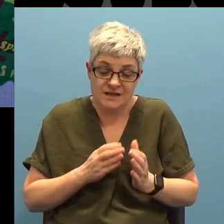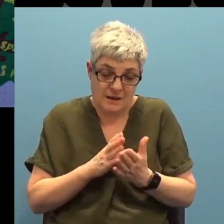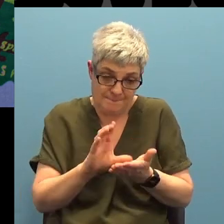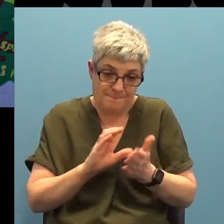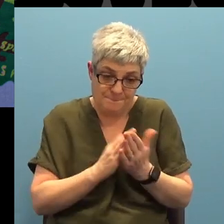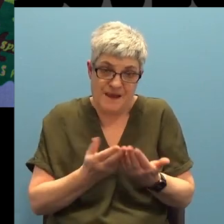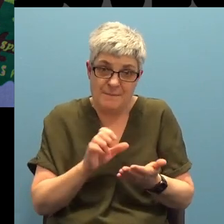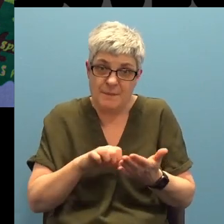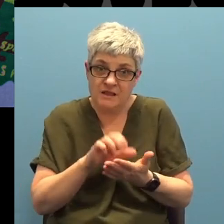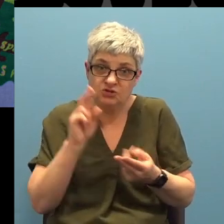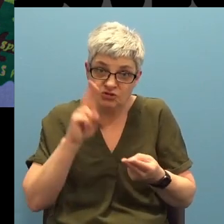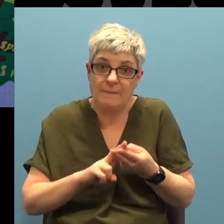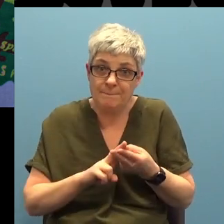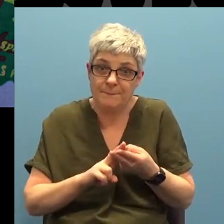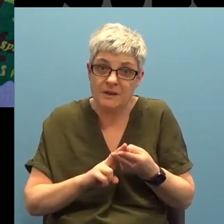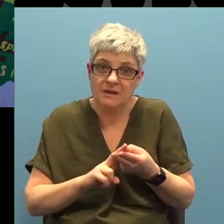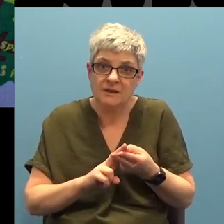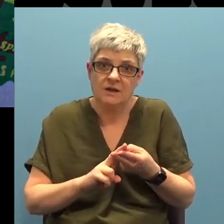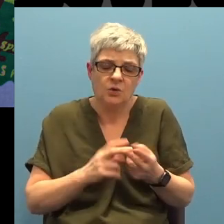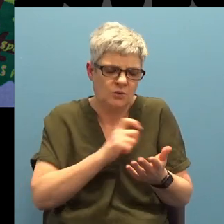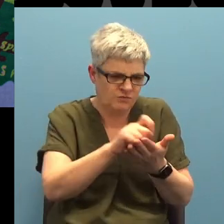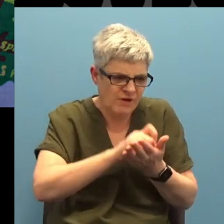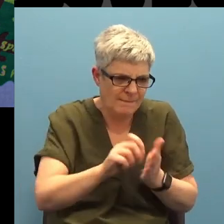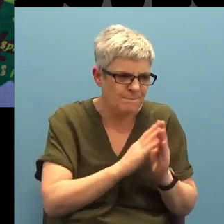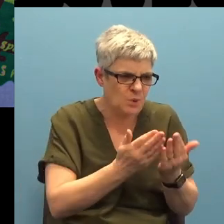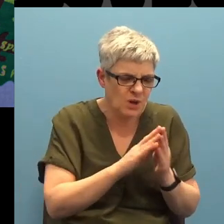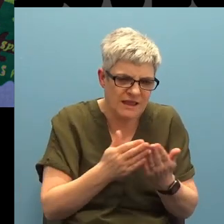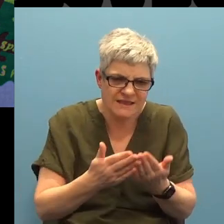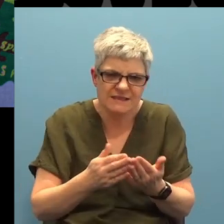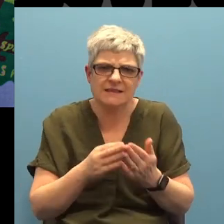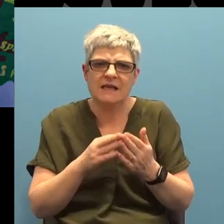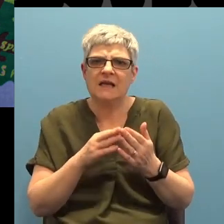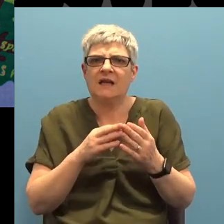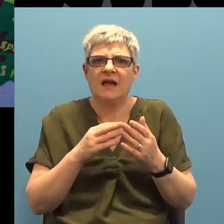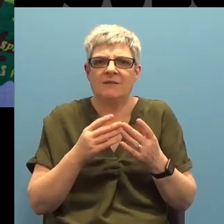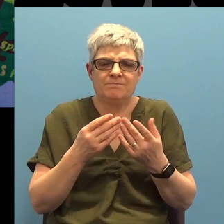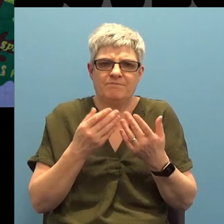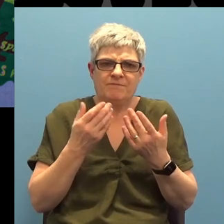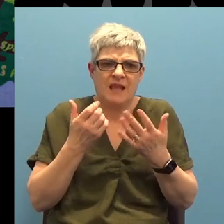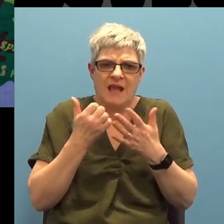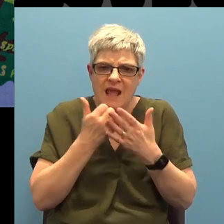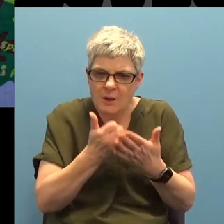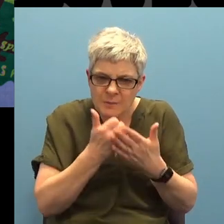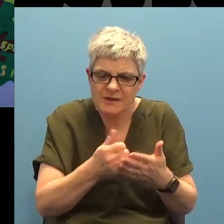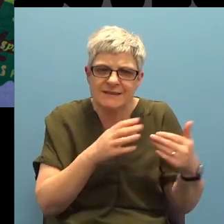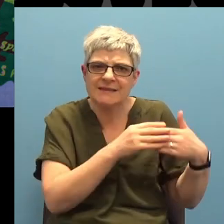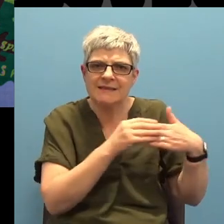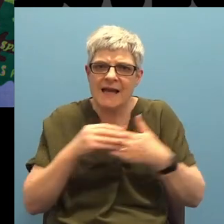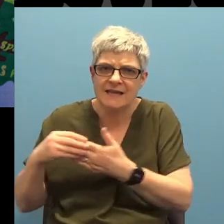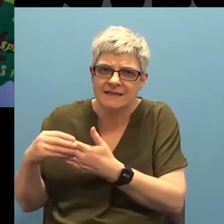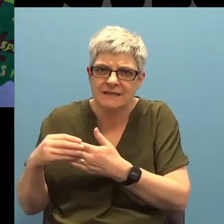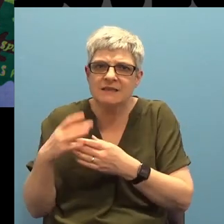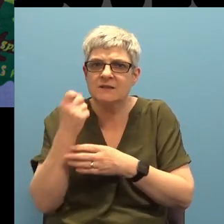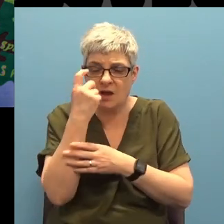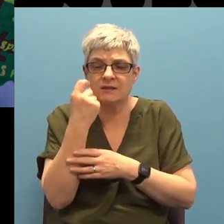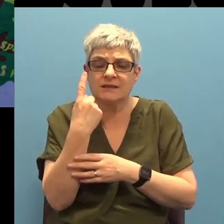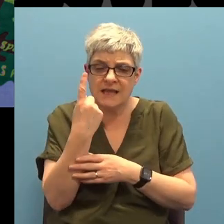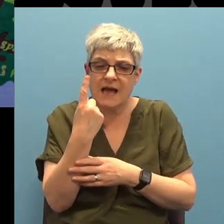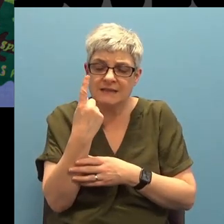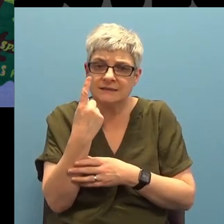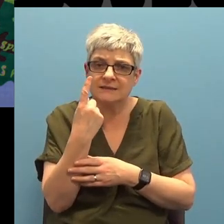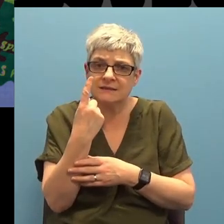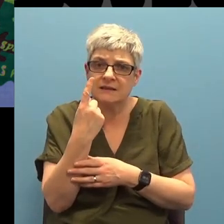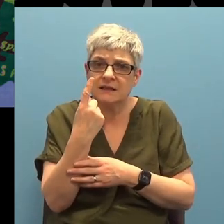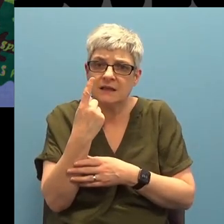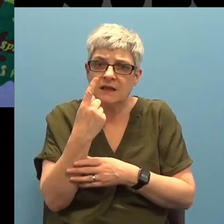Those who have written booklets and devotional materials that guide us and help us better into understanding